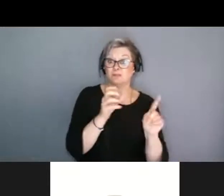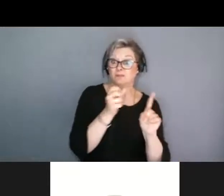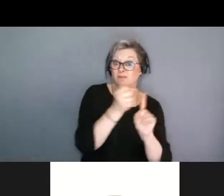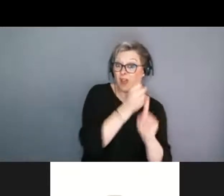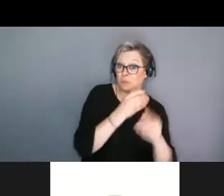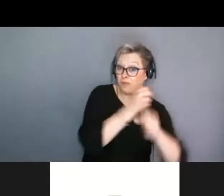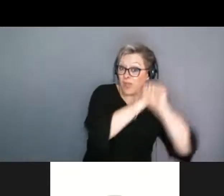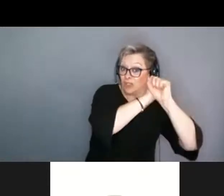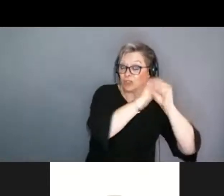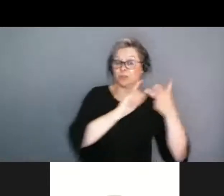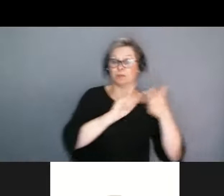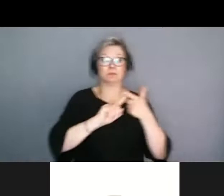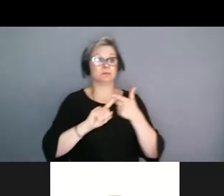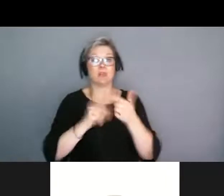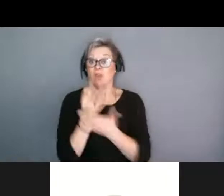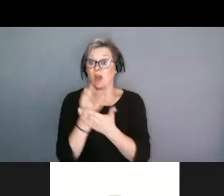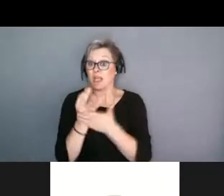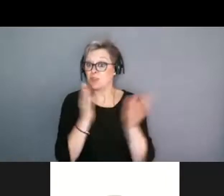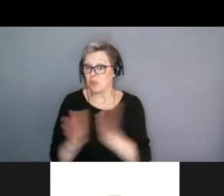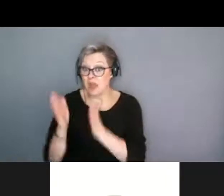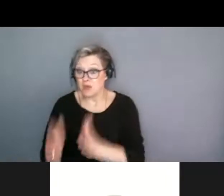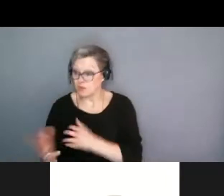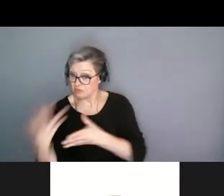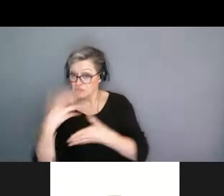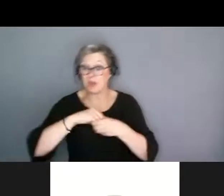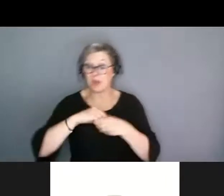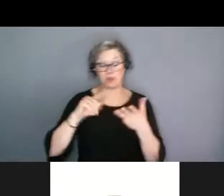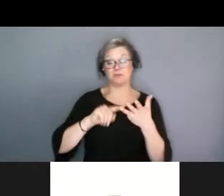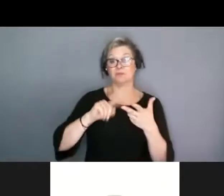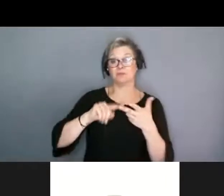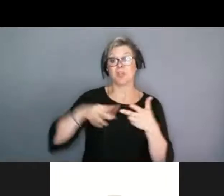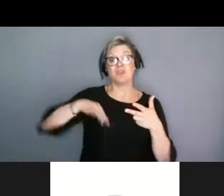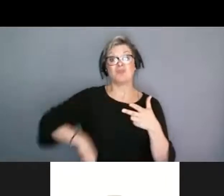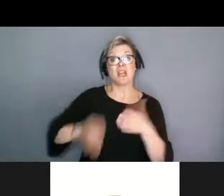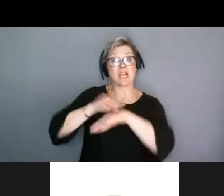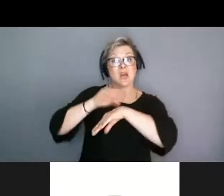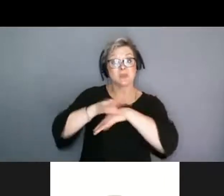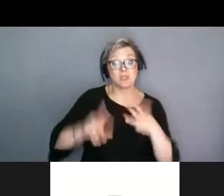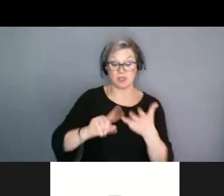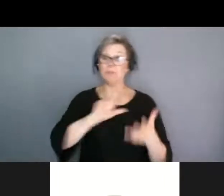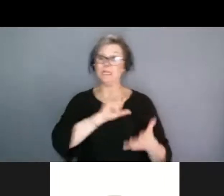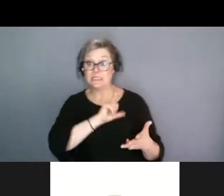financial planners or credit counselors, the police,